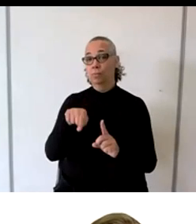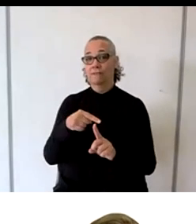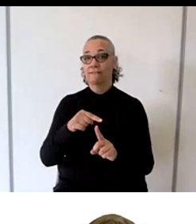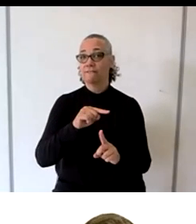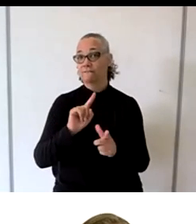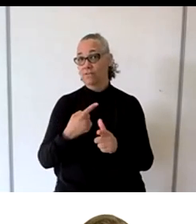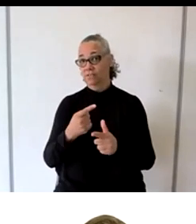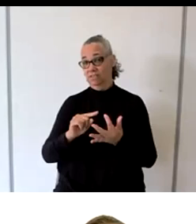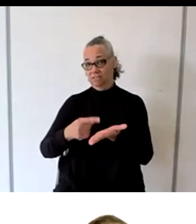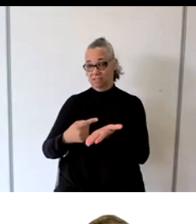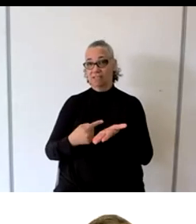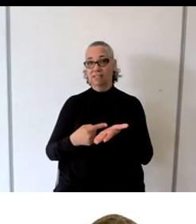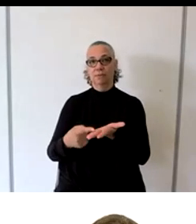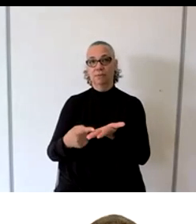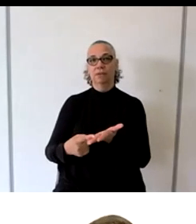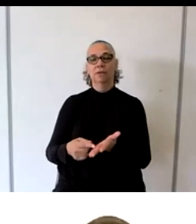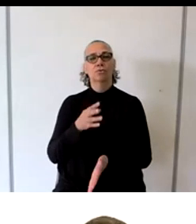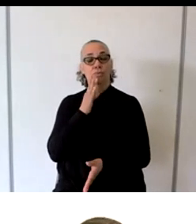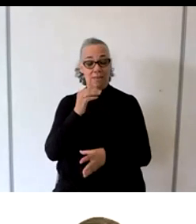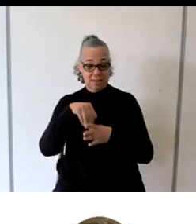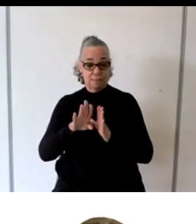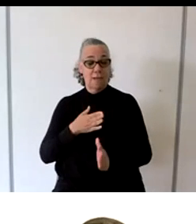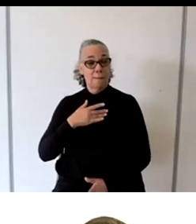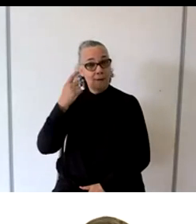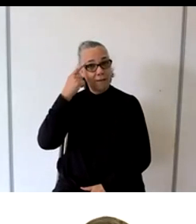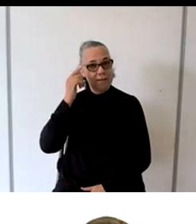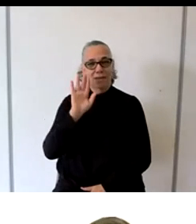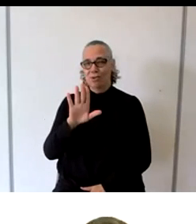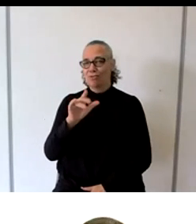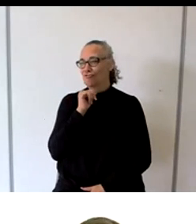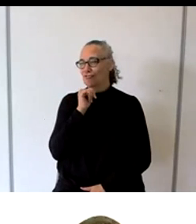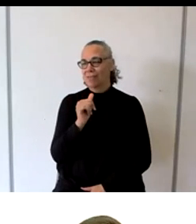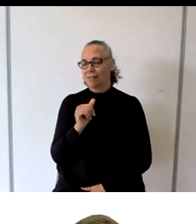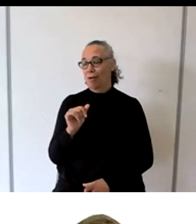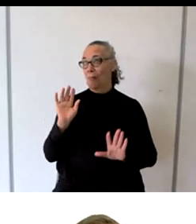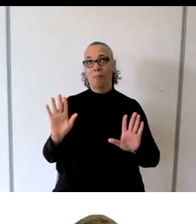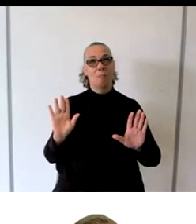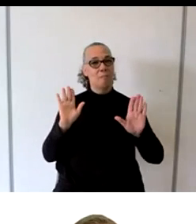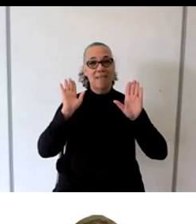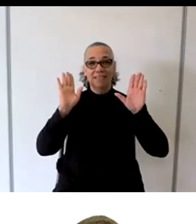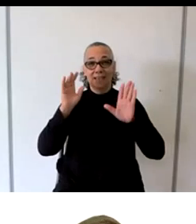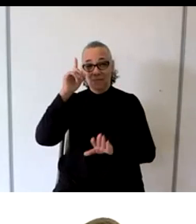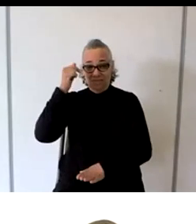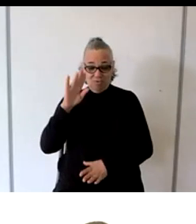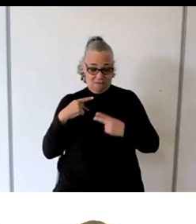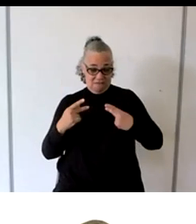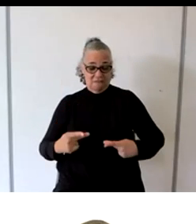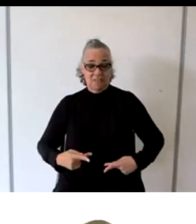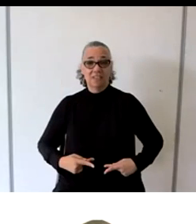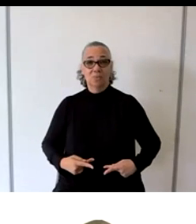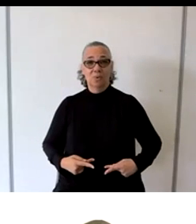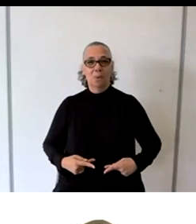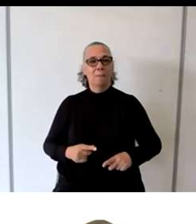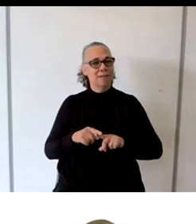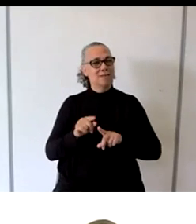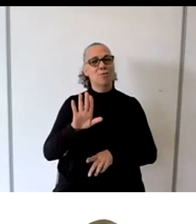that in my mind, you're not, you know, amazing because of you, who you physically are, but you are